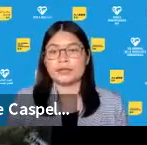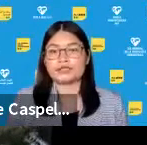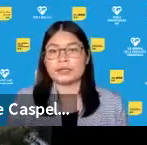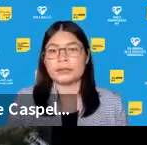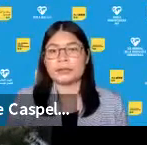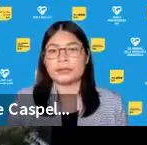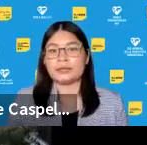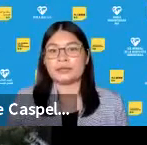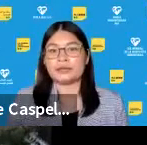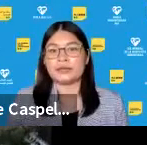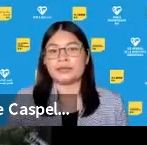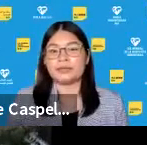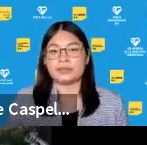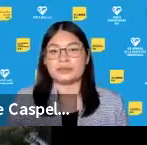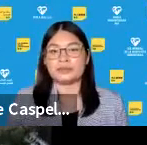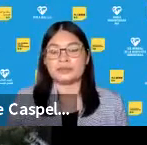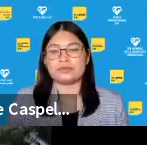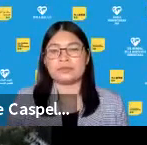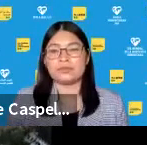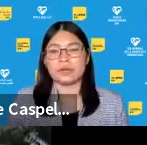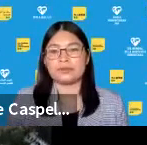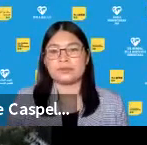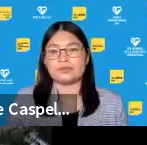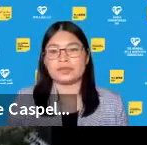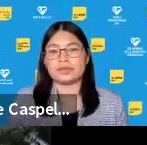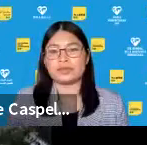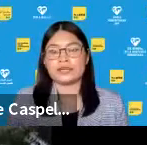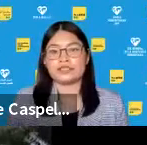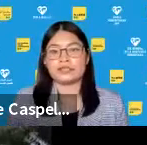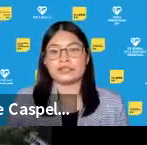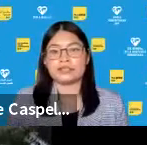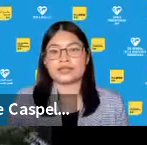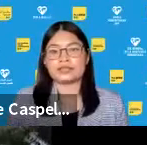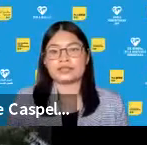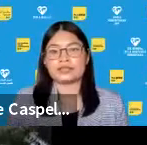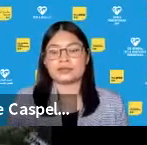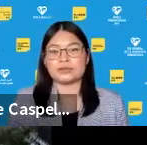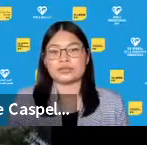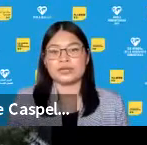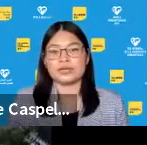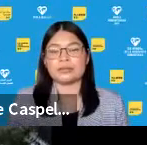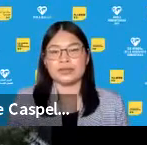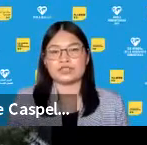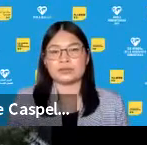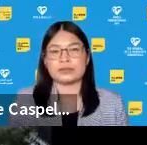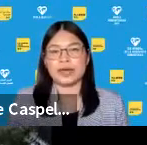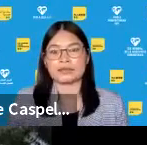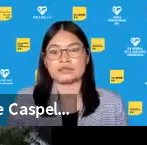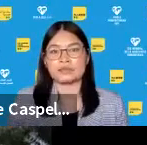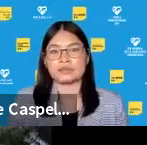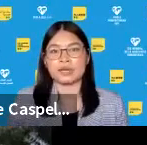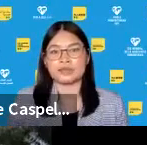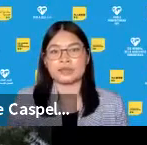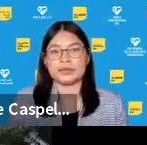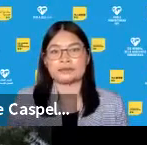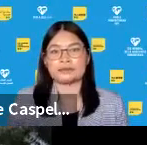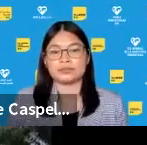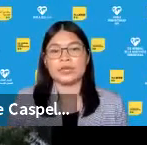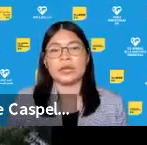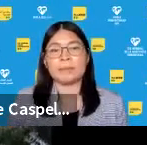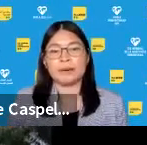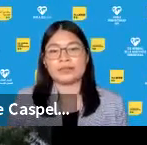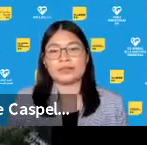2009, its amendment that created the People Survival Fund, and the National Disaster Risk Reduction and Management Act of